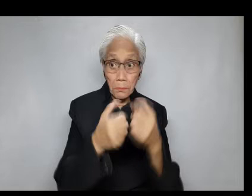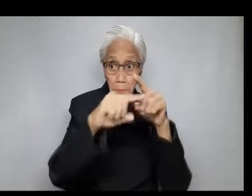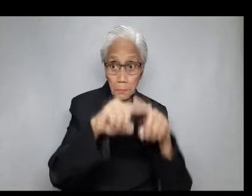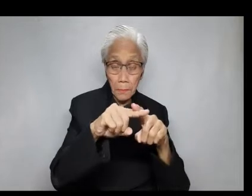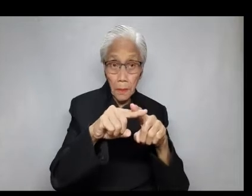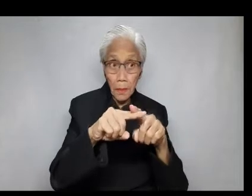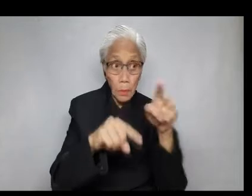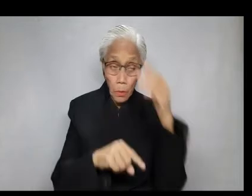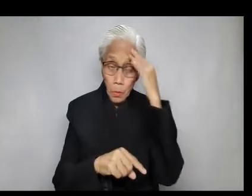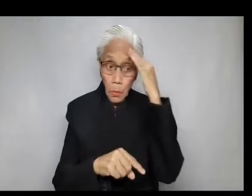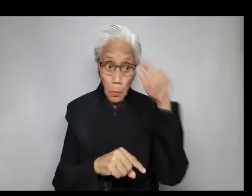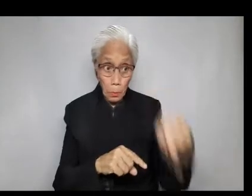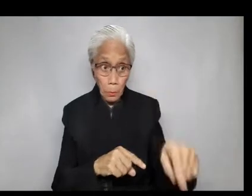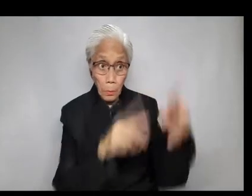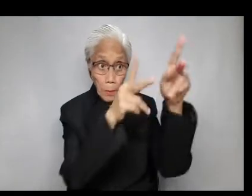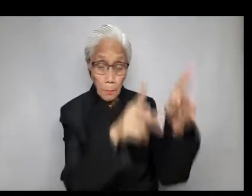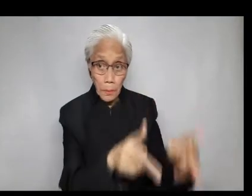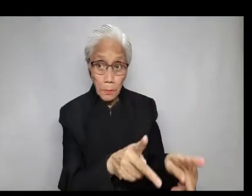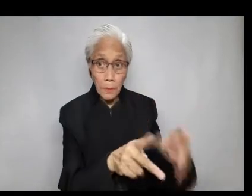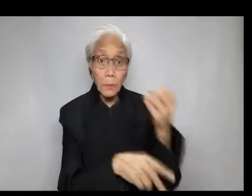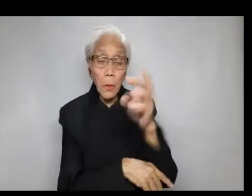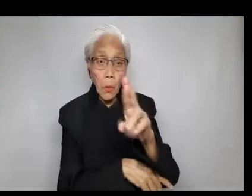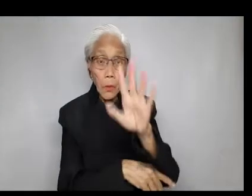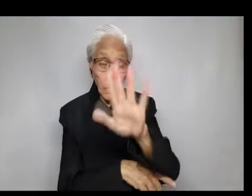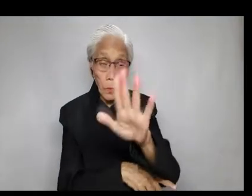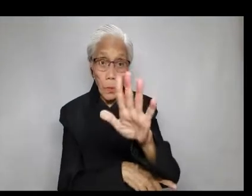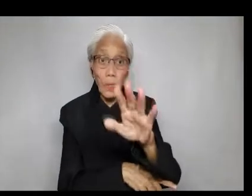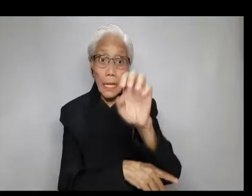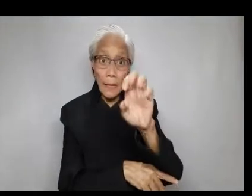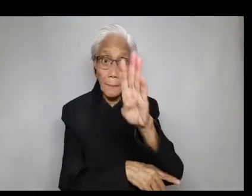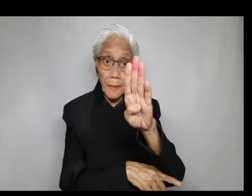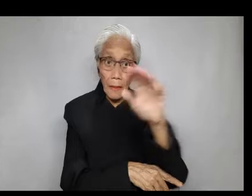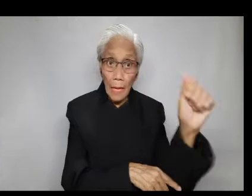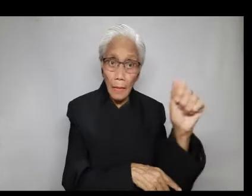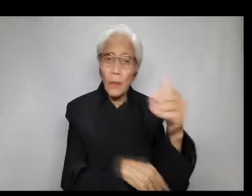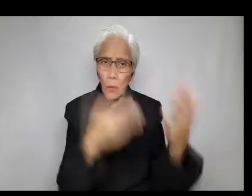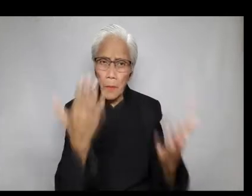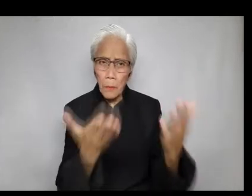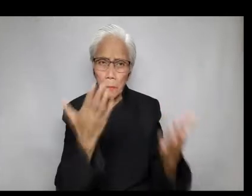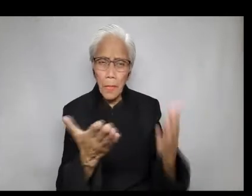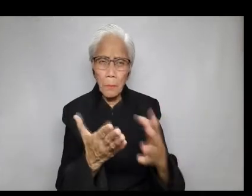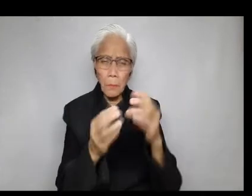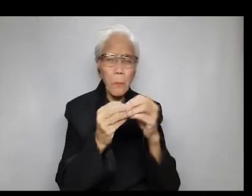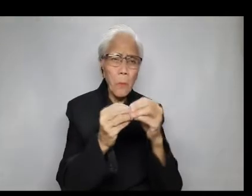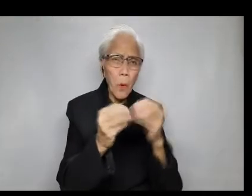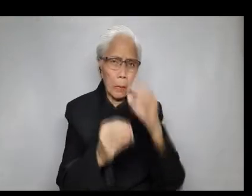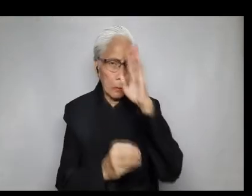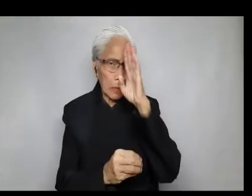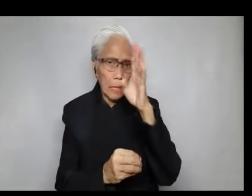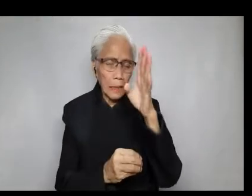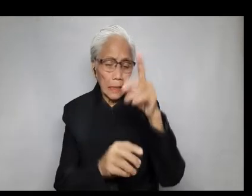However, depending on how well you know the person, the issues, and your EBA, you may be